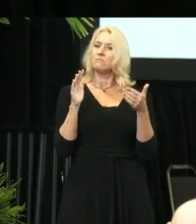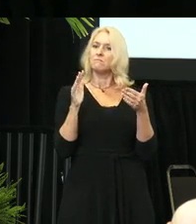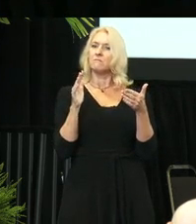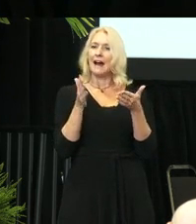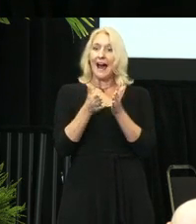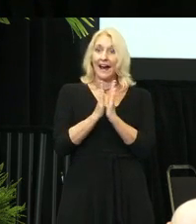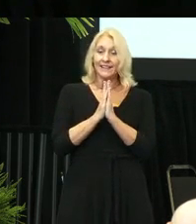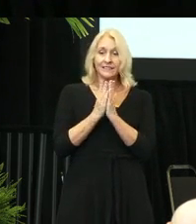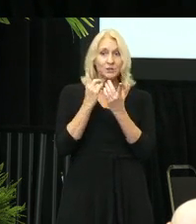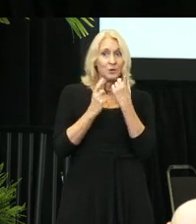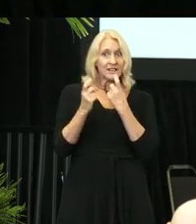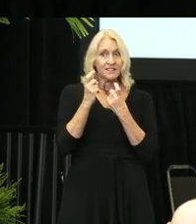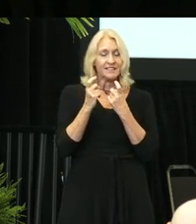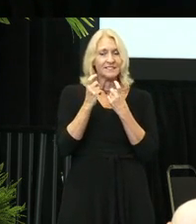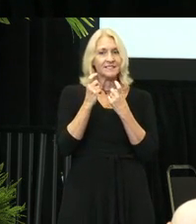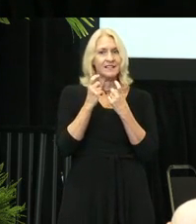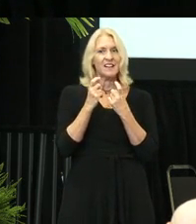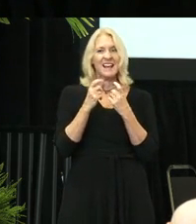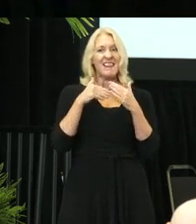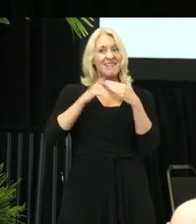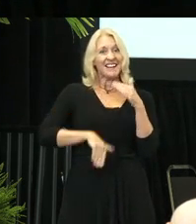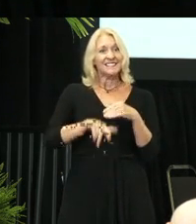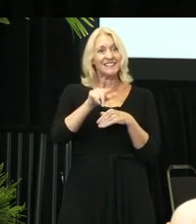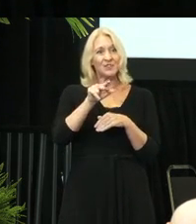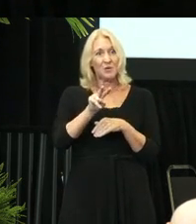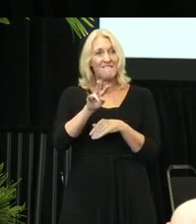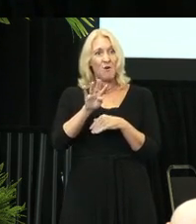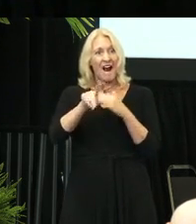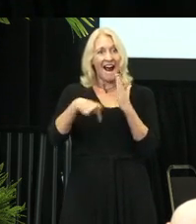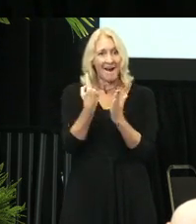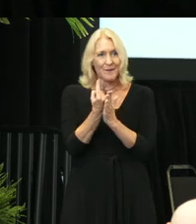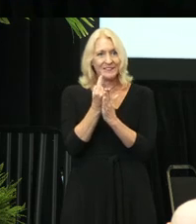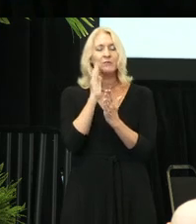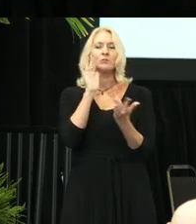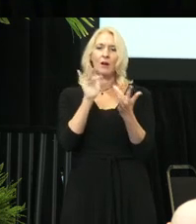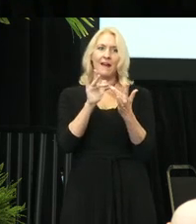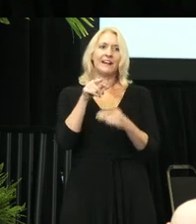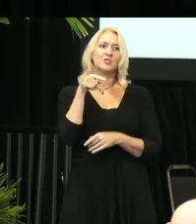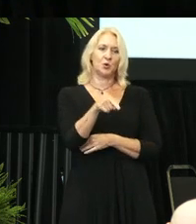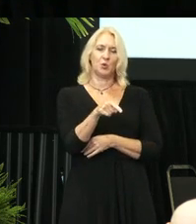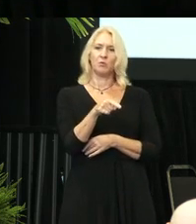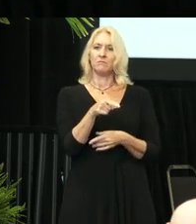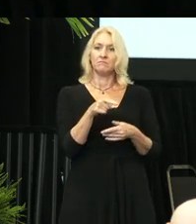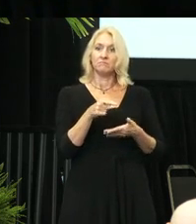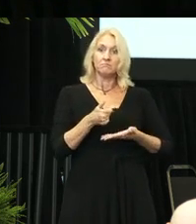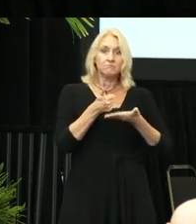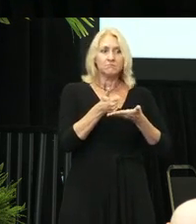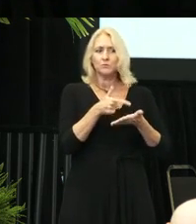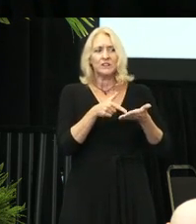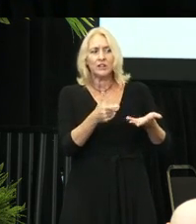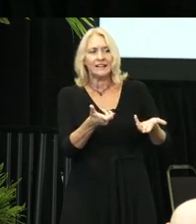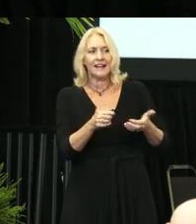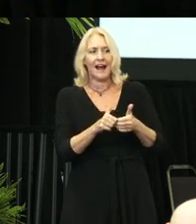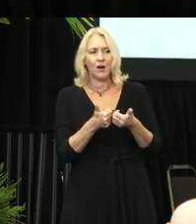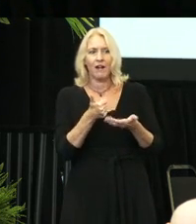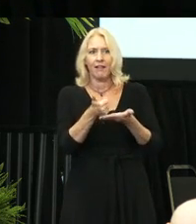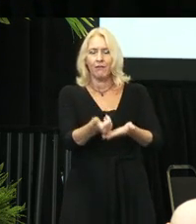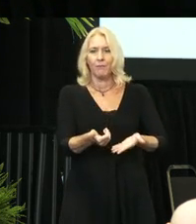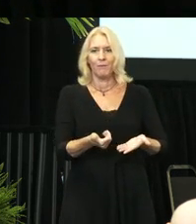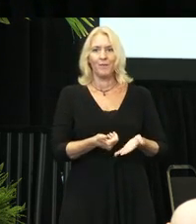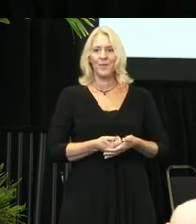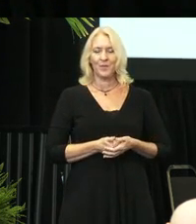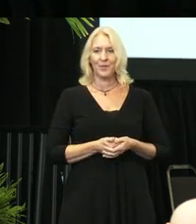from FSCJ, and within 24 hours, FSCJ will get back to you and say, what do you need? How can we help